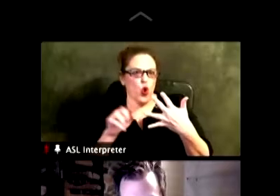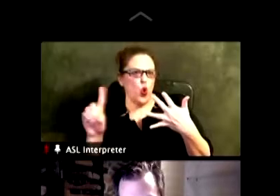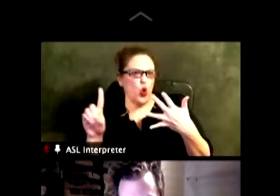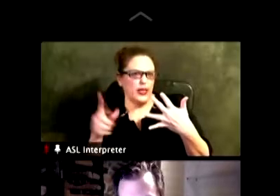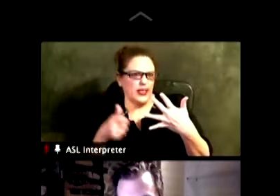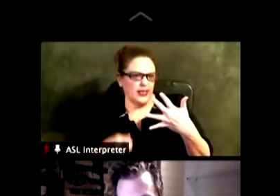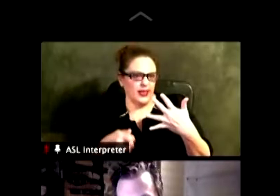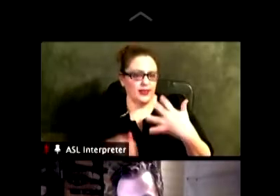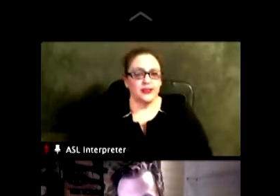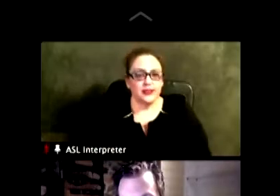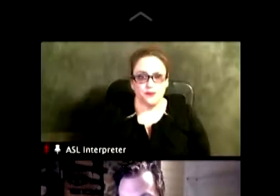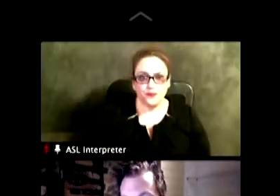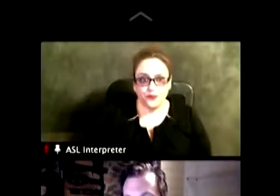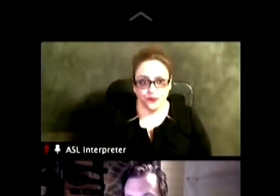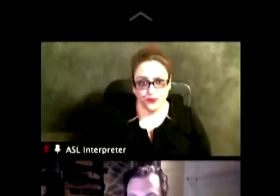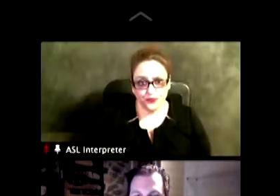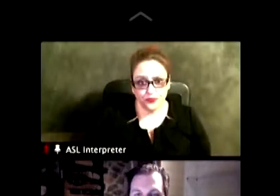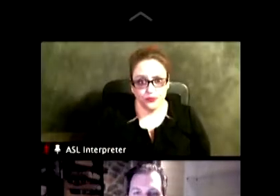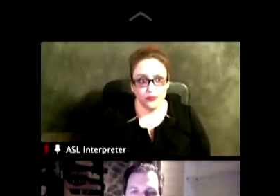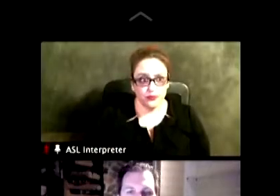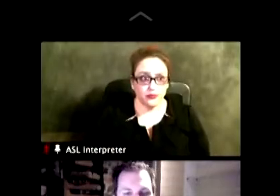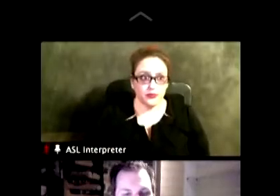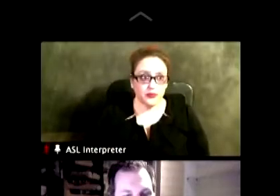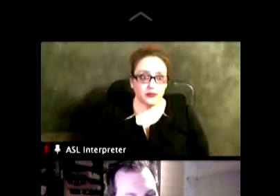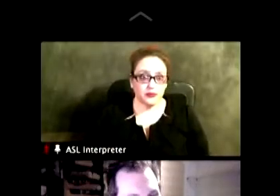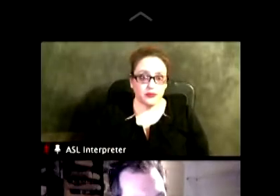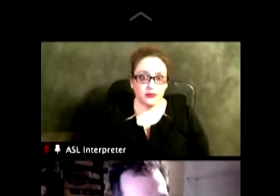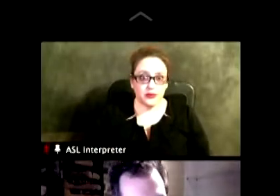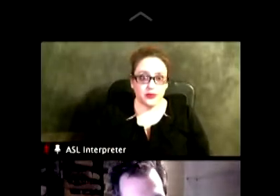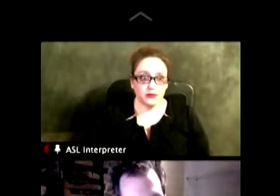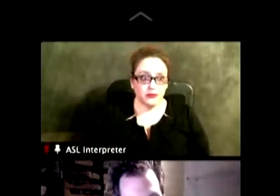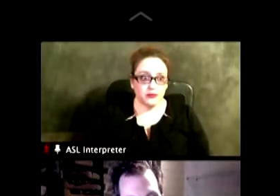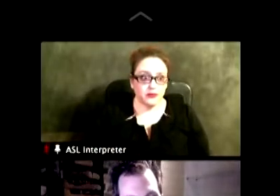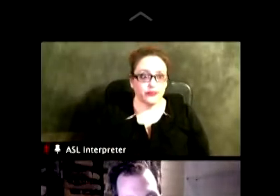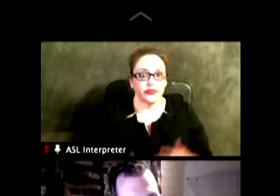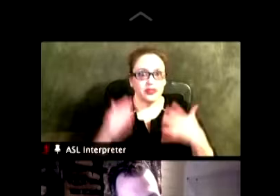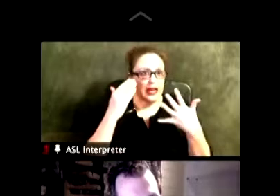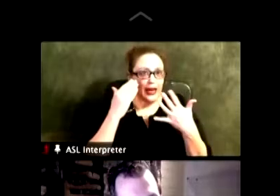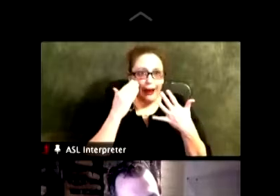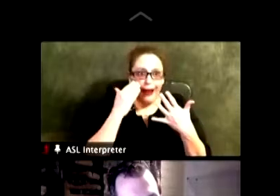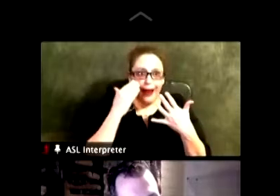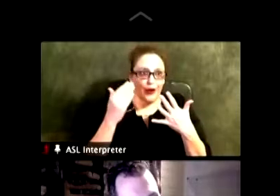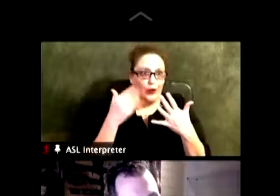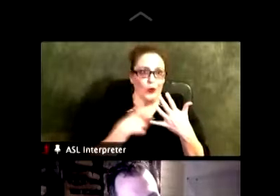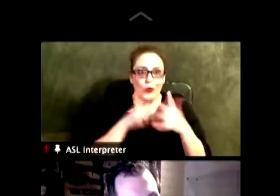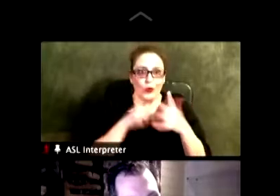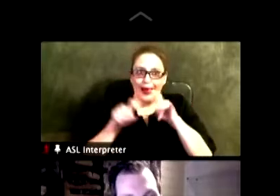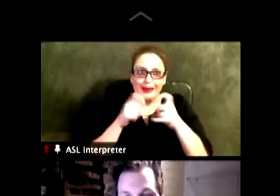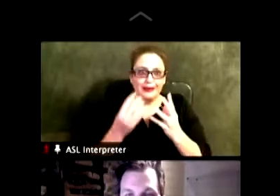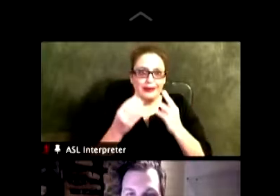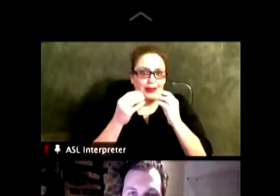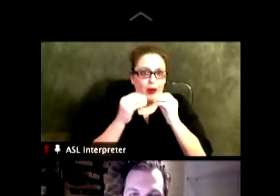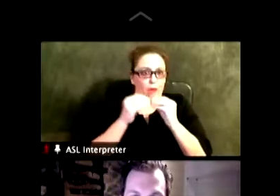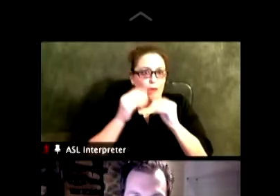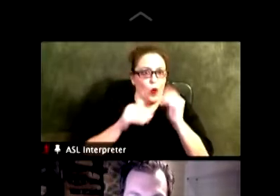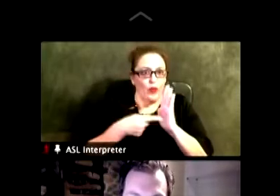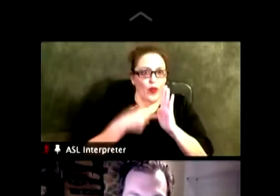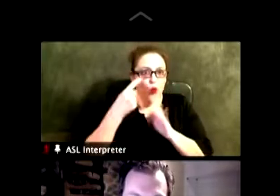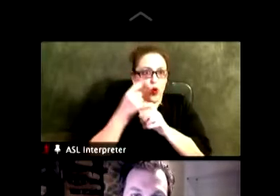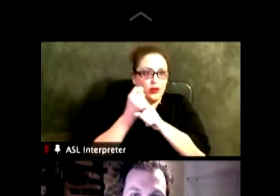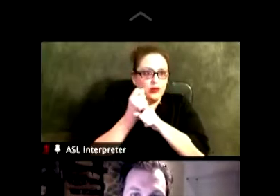And certainly these are questions that get asked, I know, more than once a year. They're frequently interested in knowing